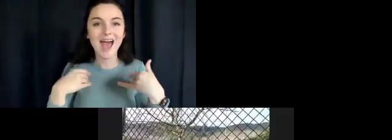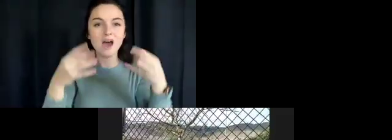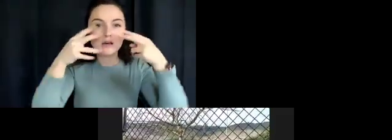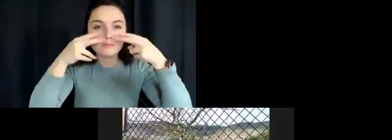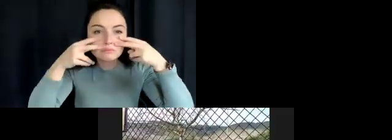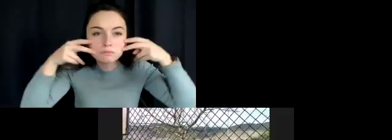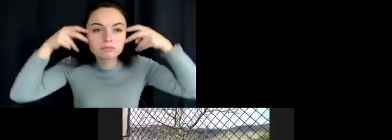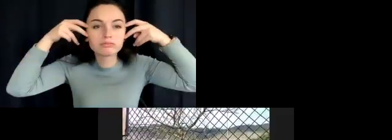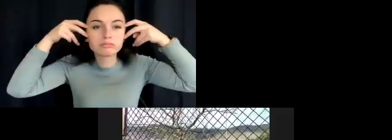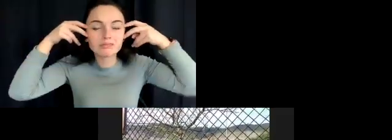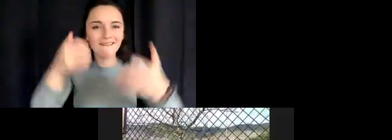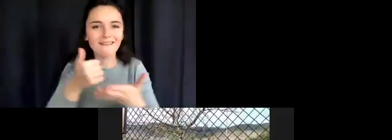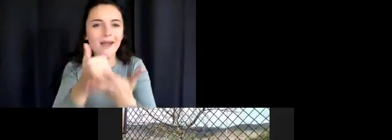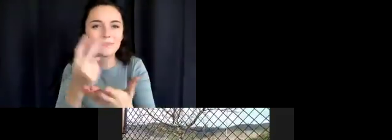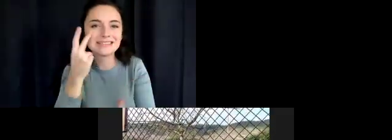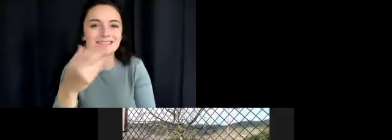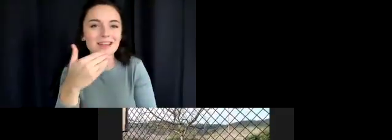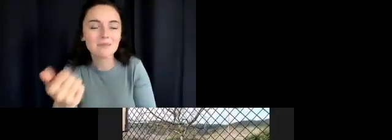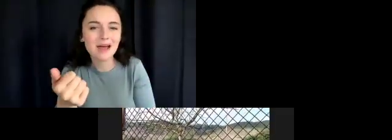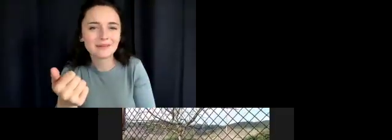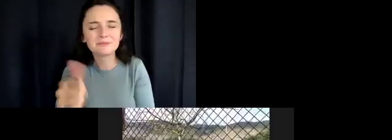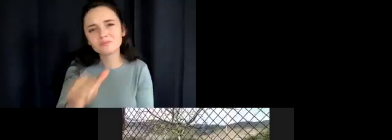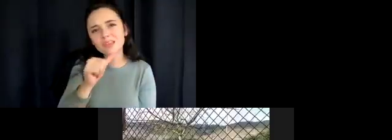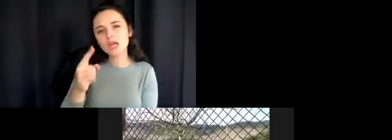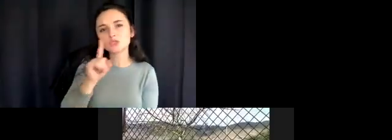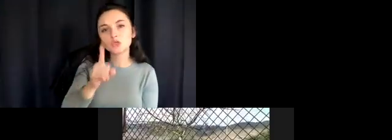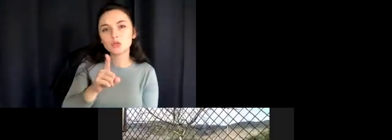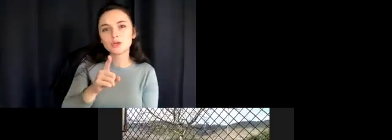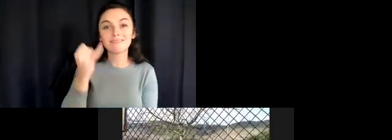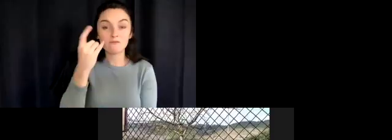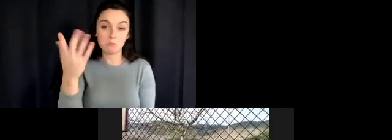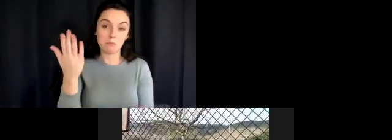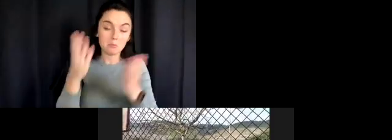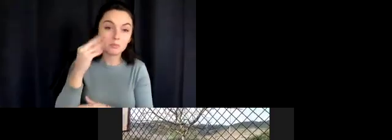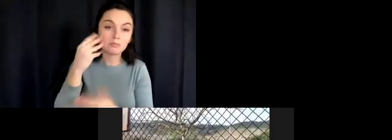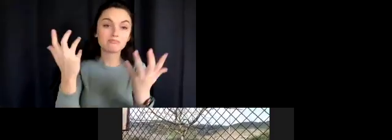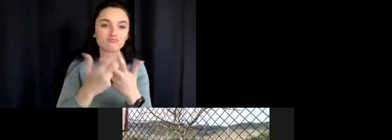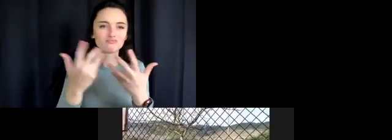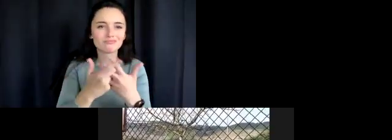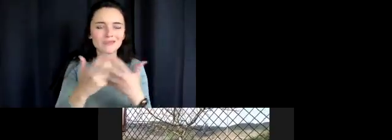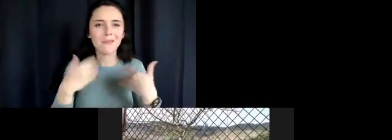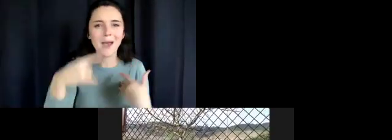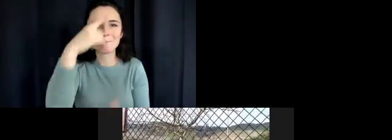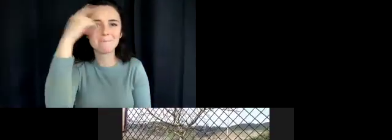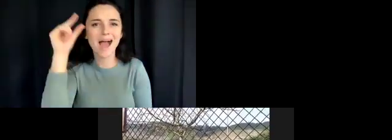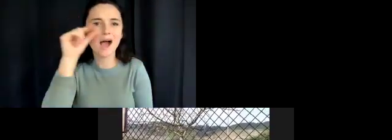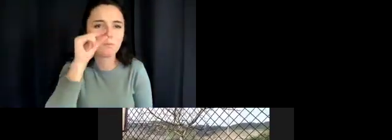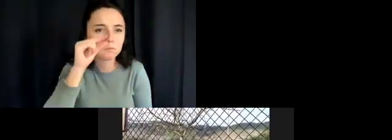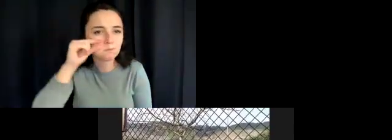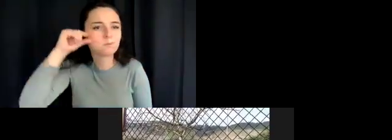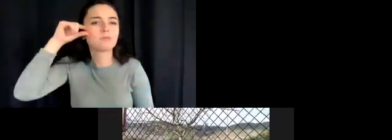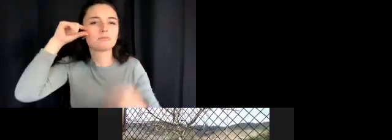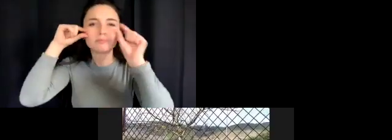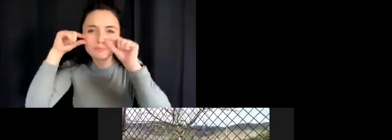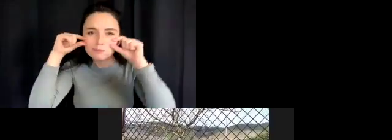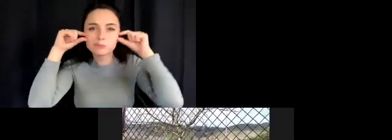see better. I'm not sure if you guys play football at all, and you put that black makeup underneath your eyes. Well, this is